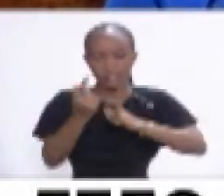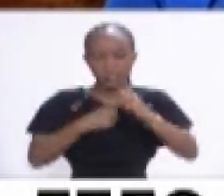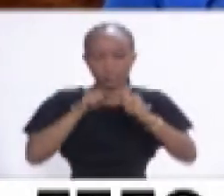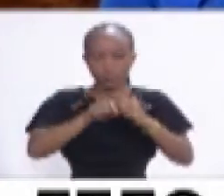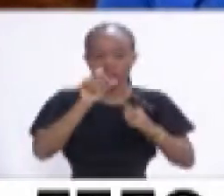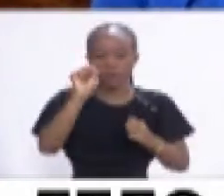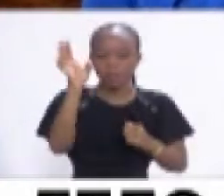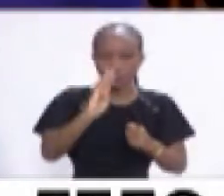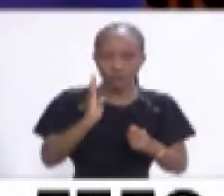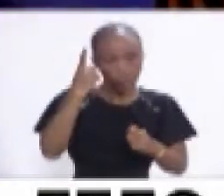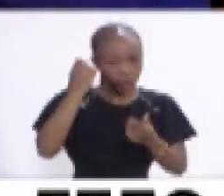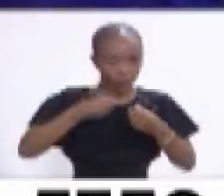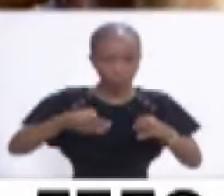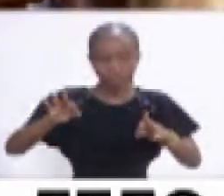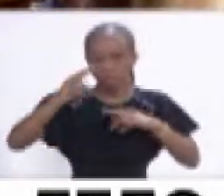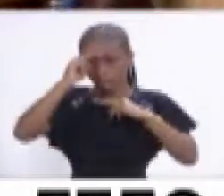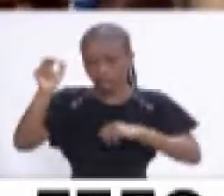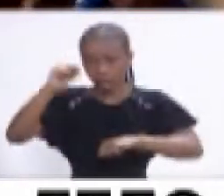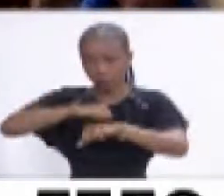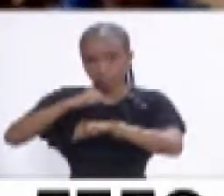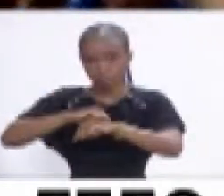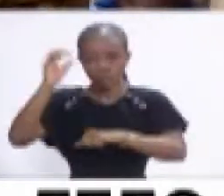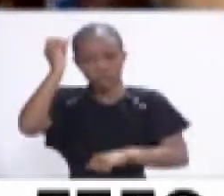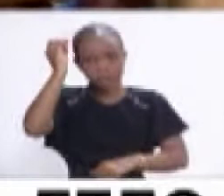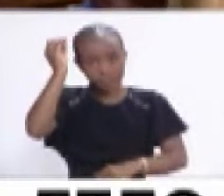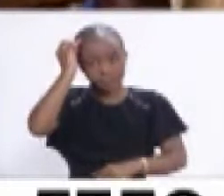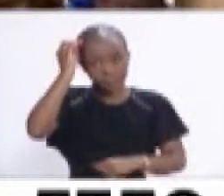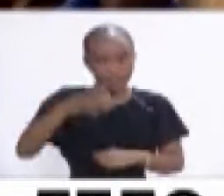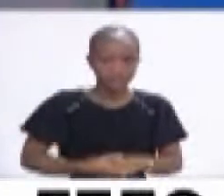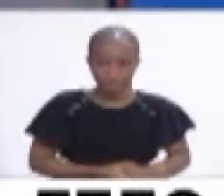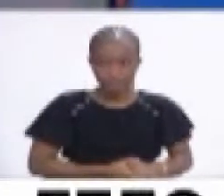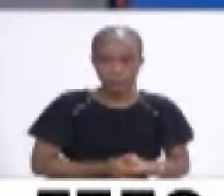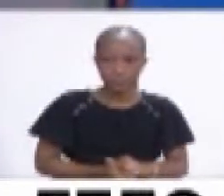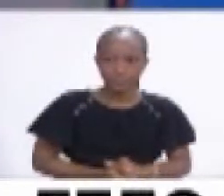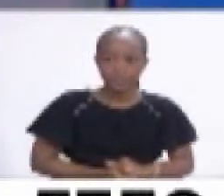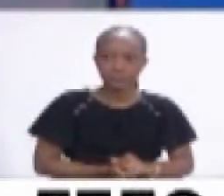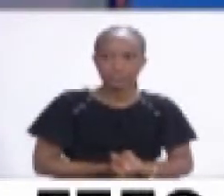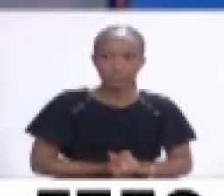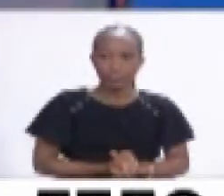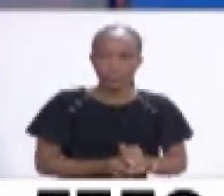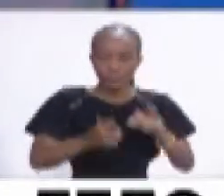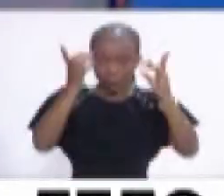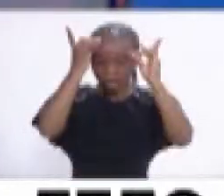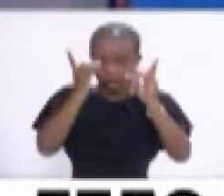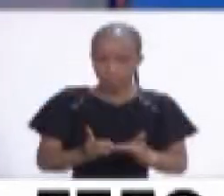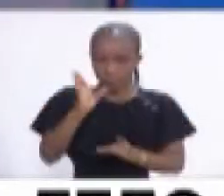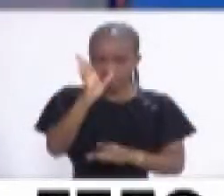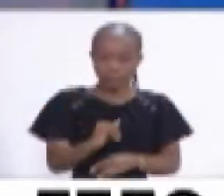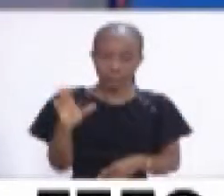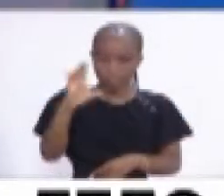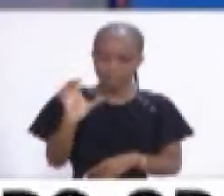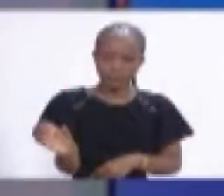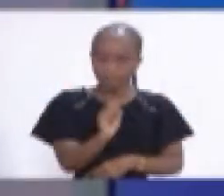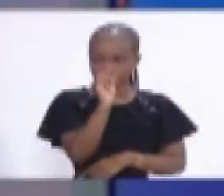billion for free secondary school education. Lucy Riley, Ebru TV. Now, the decision by Education